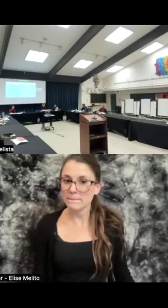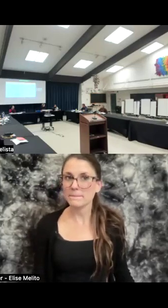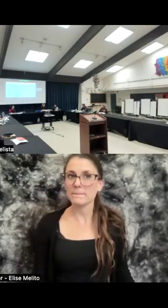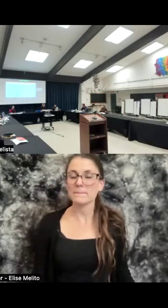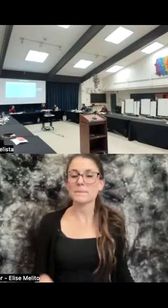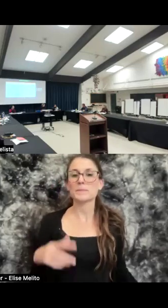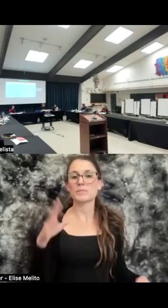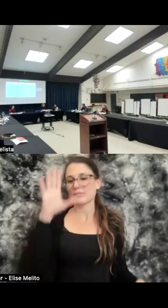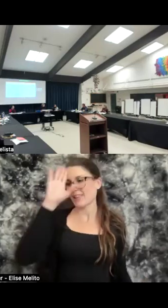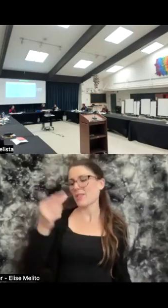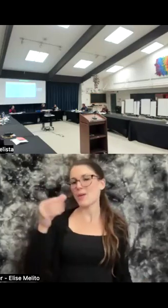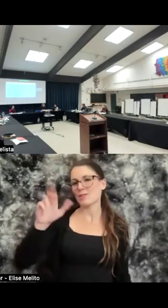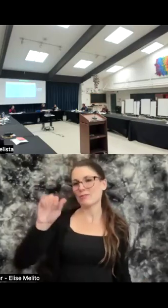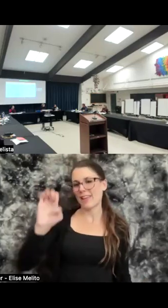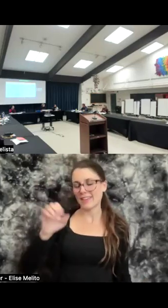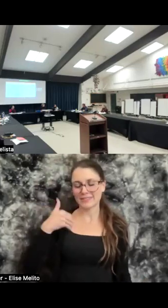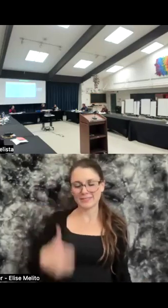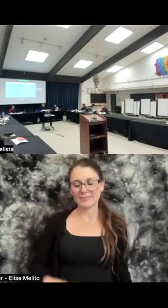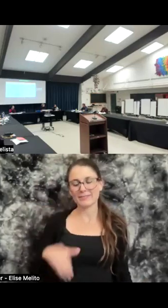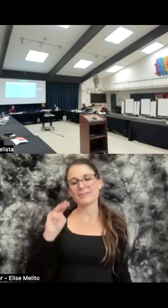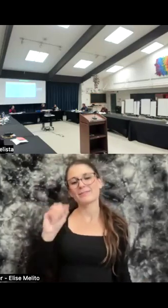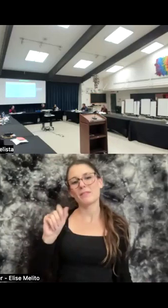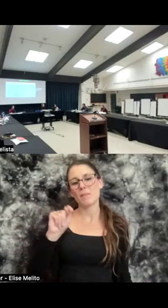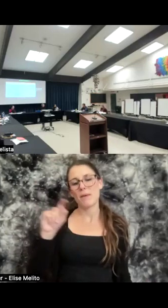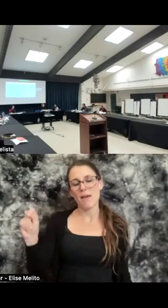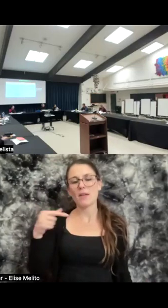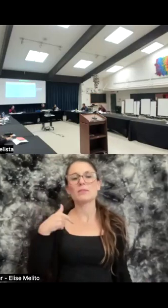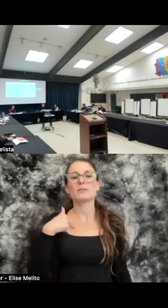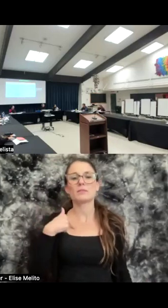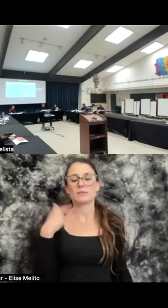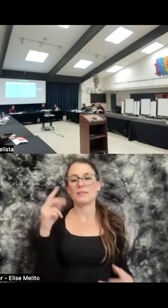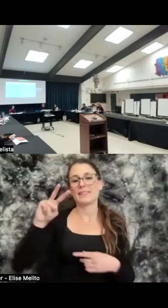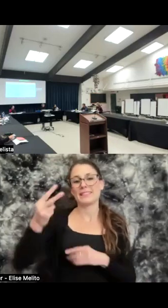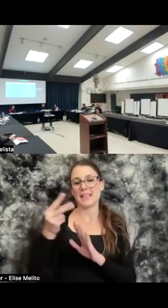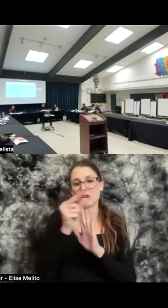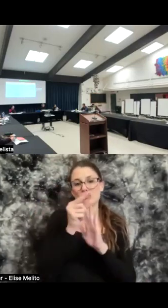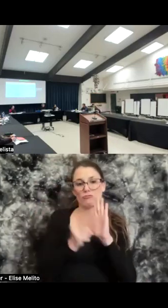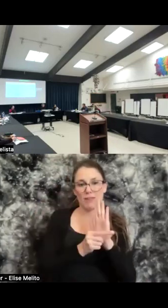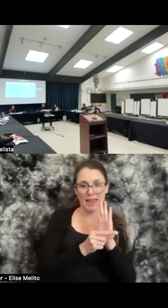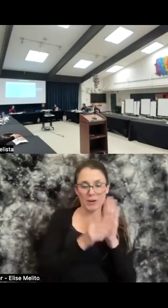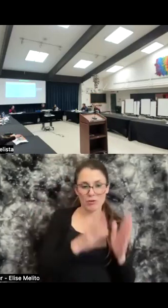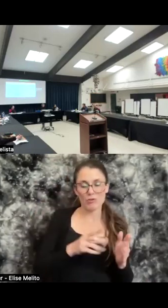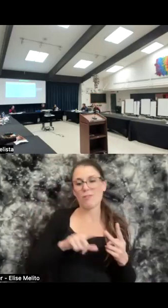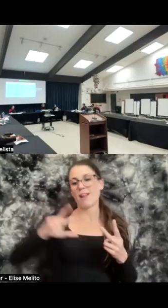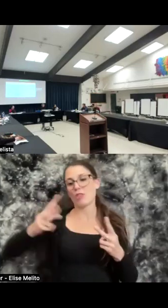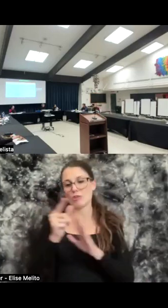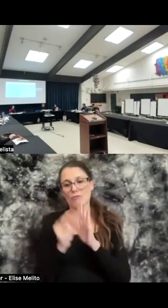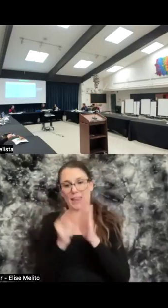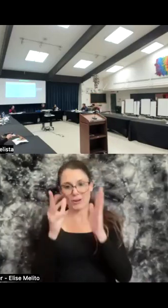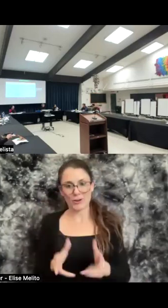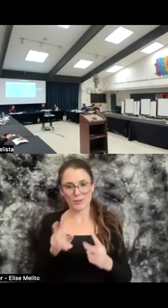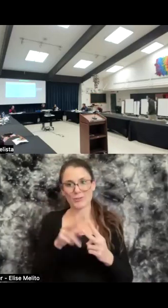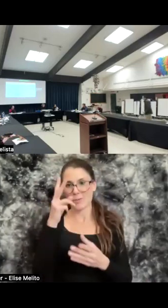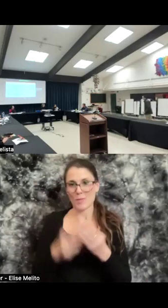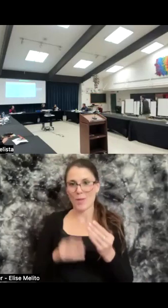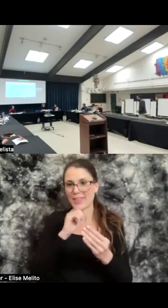Hi, Grace. I'm Matt. I have a second and third grader who are both 8 and right now, at least